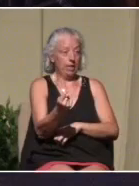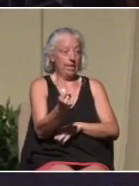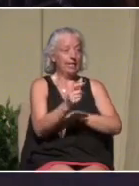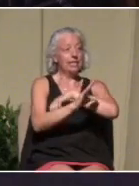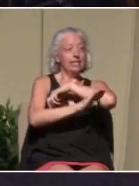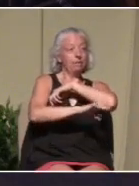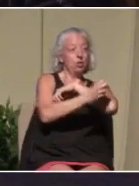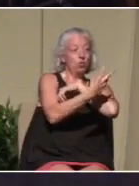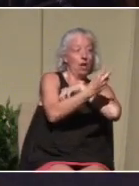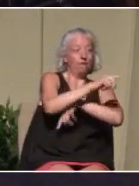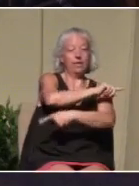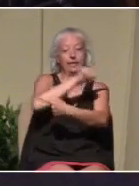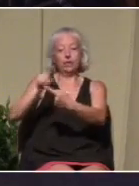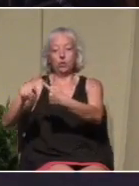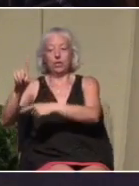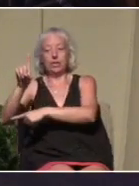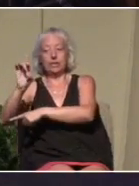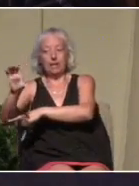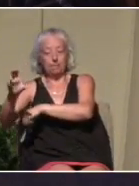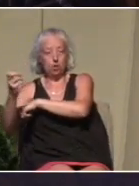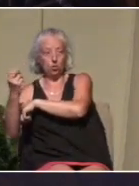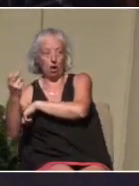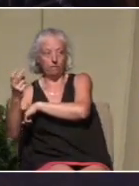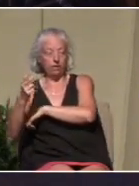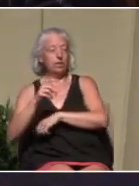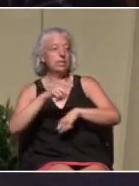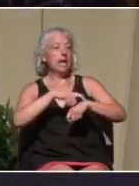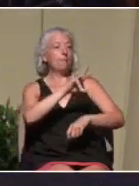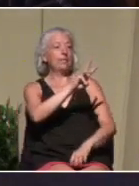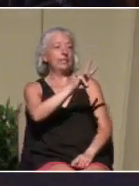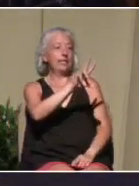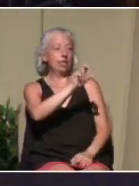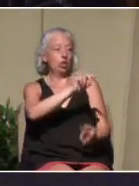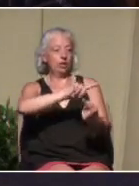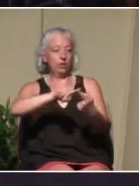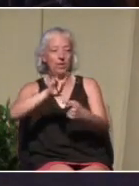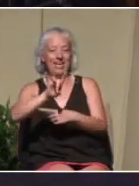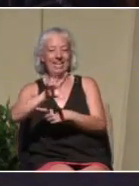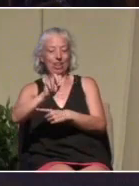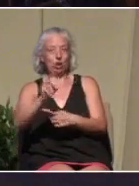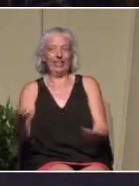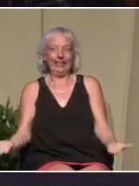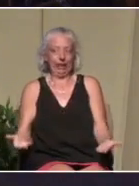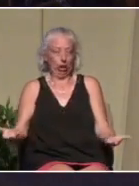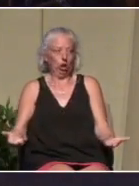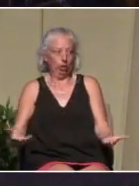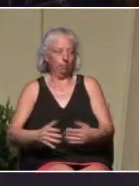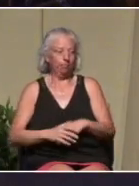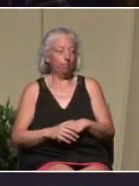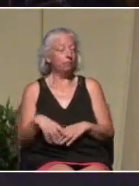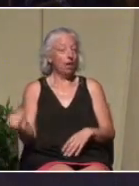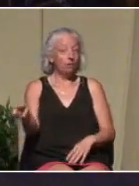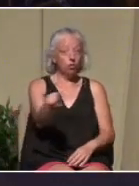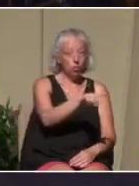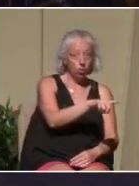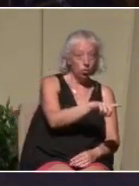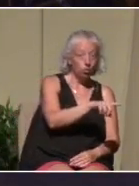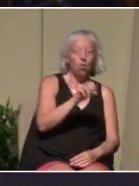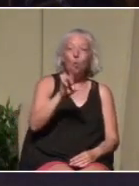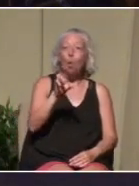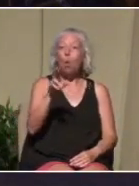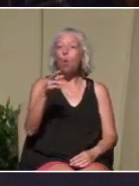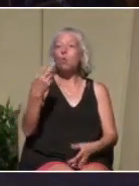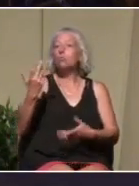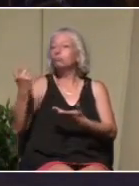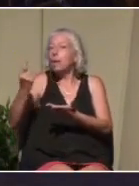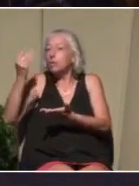to December 12th from 6:30 to 8:30 here at the church. If you or someone you know is going through